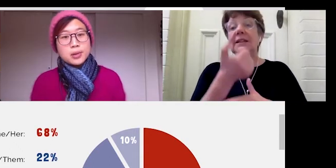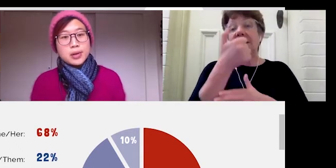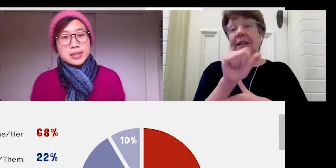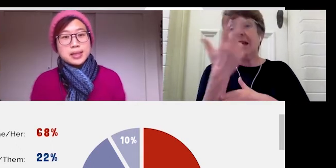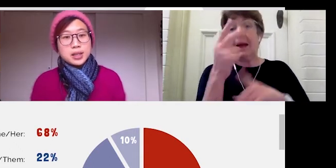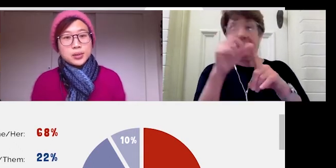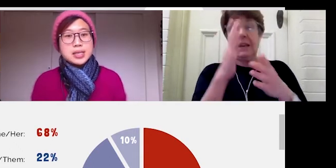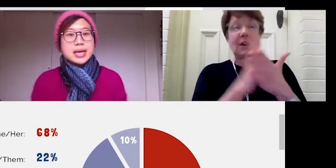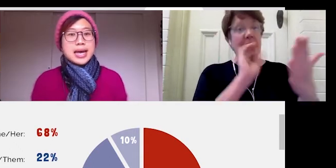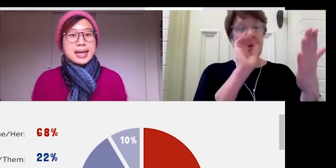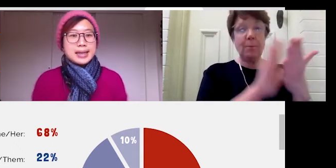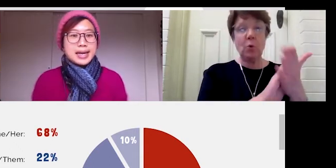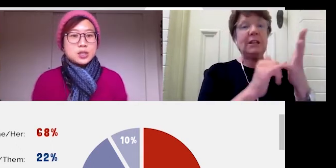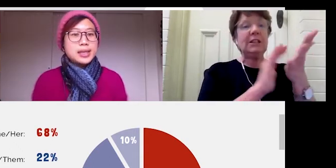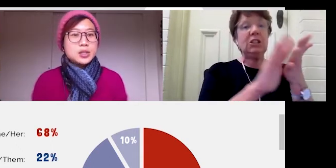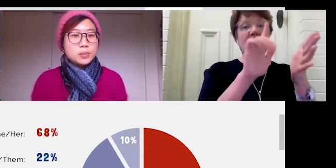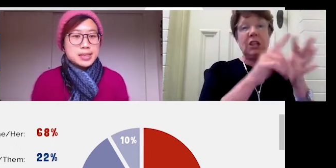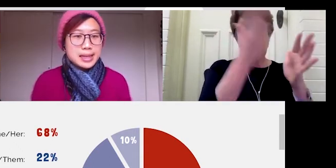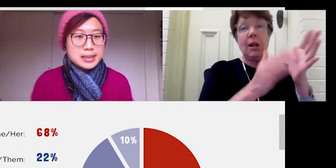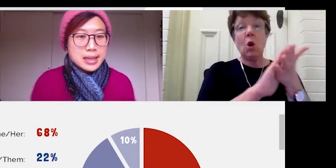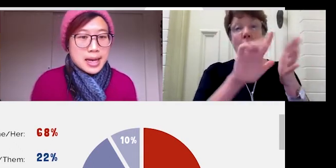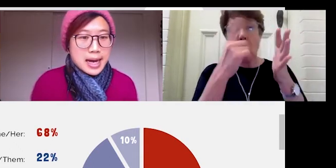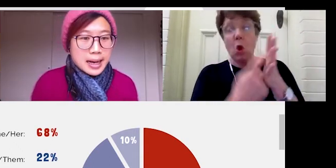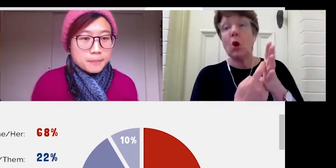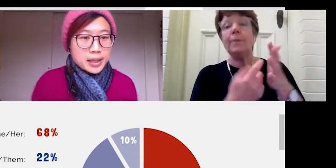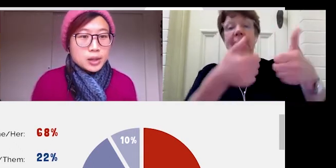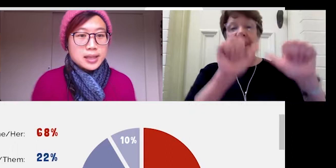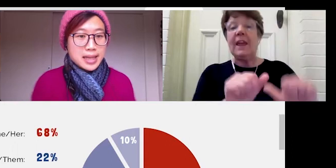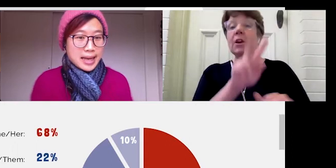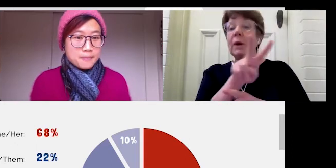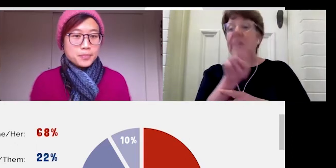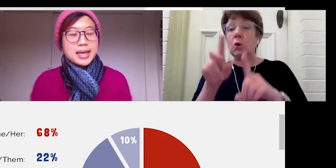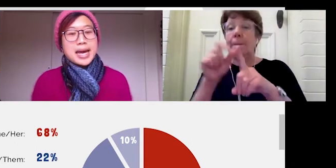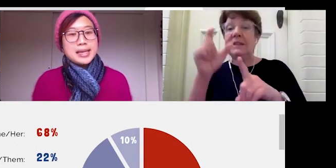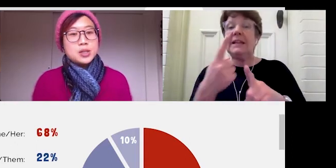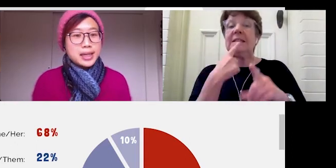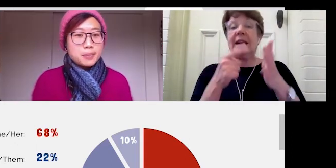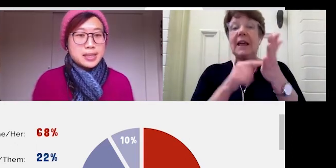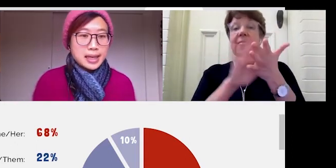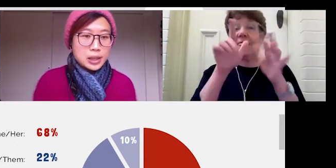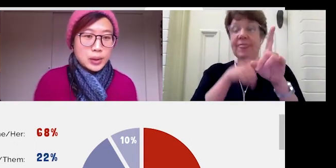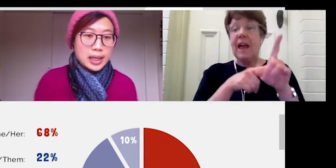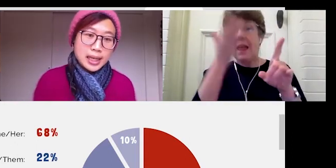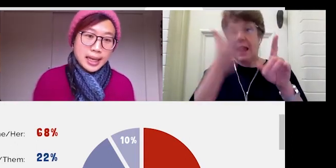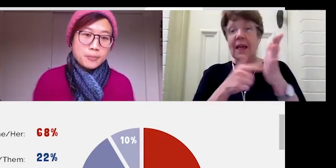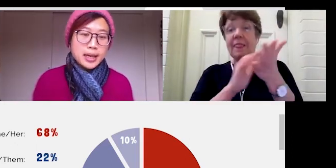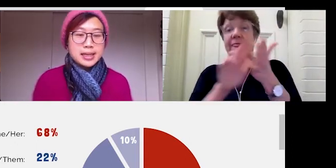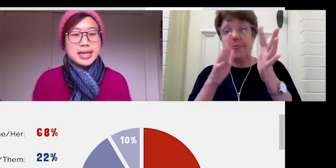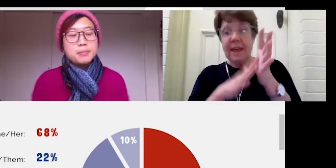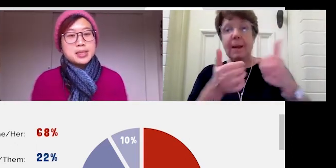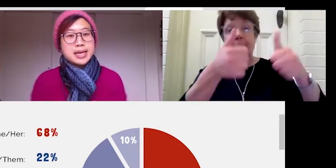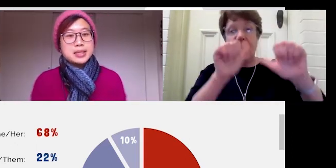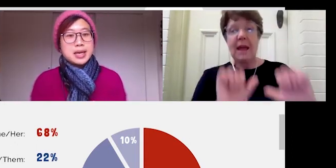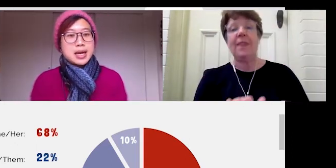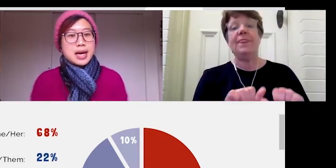in the pronouns that they used, and then 22% included they, them, and then 20% included he, him, and then